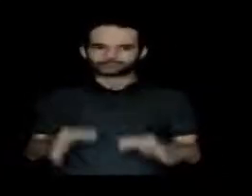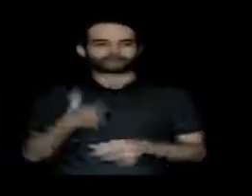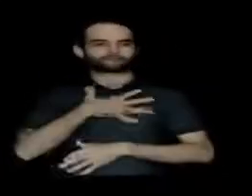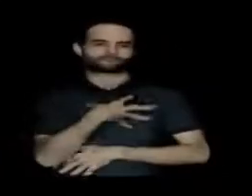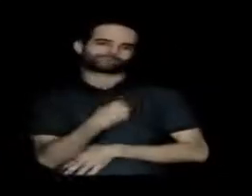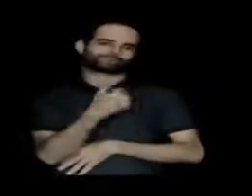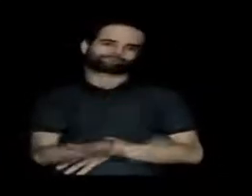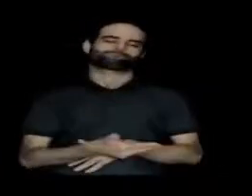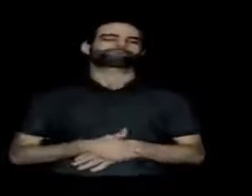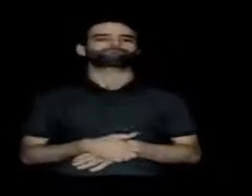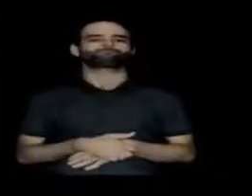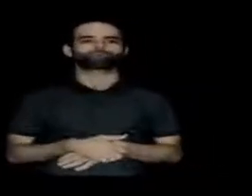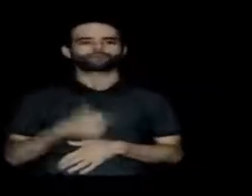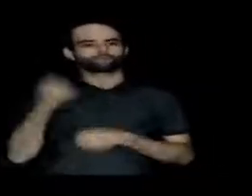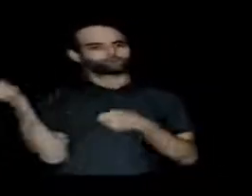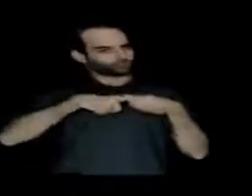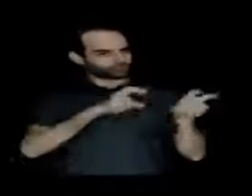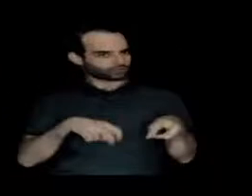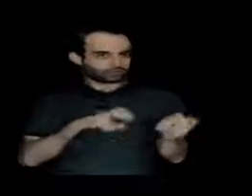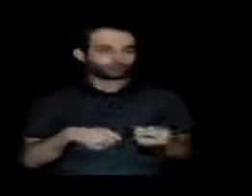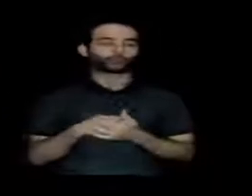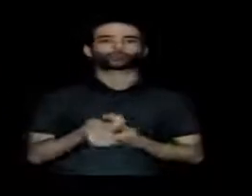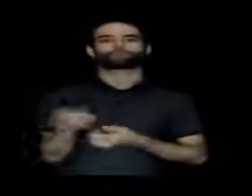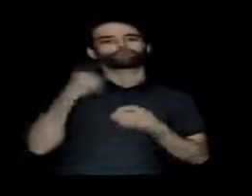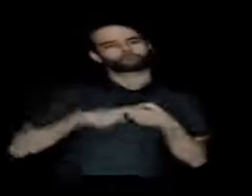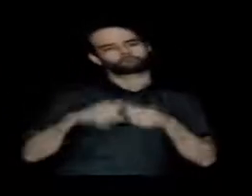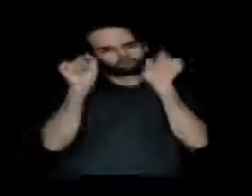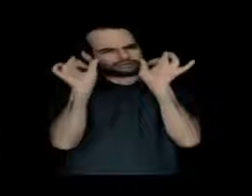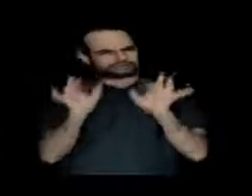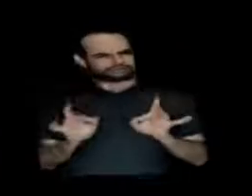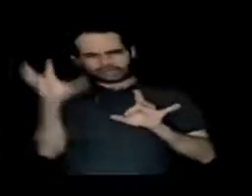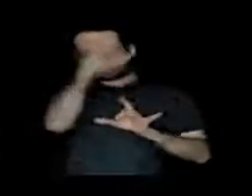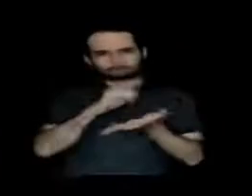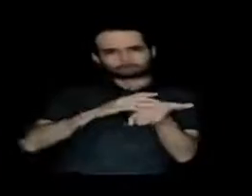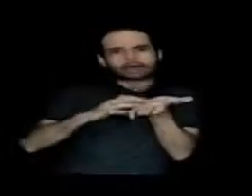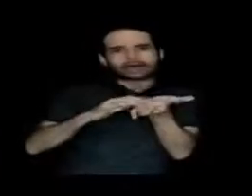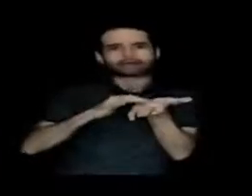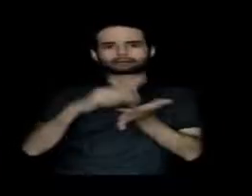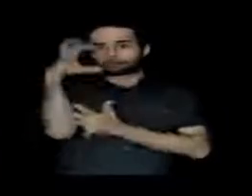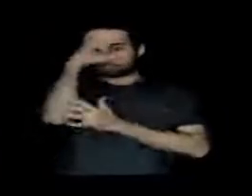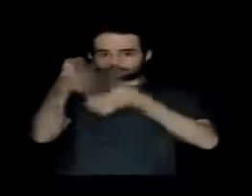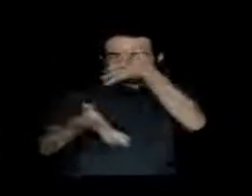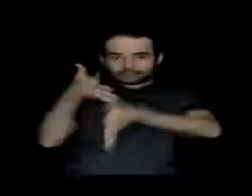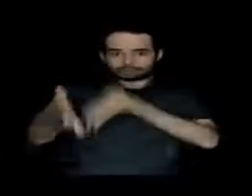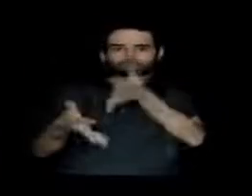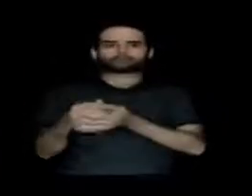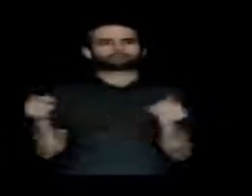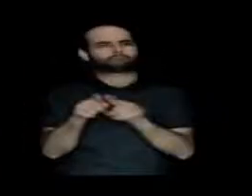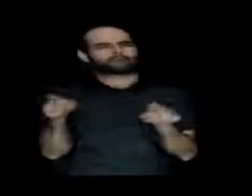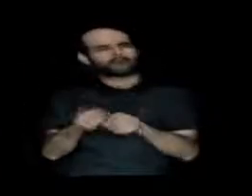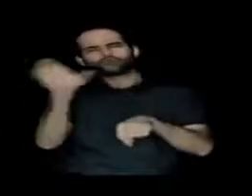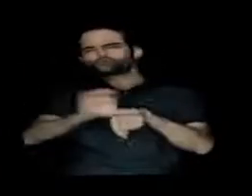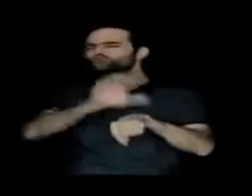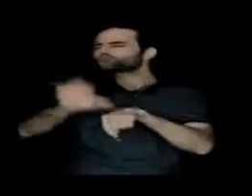close to October 1st and I only told him, "I'm arriving and I'm leaving. I'm leaving again to São